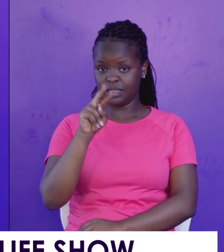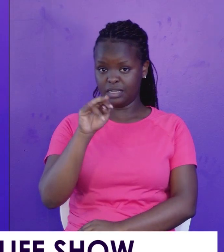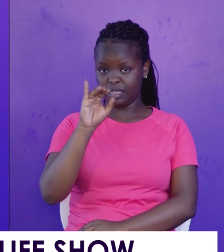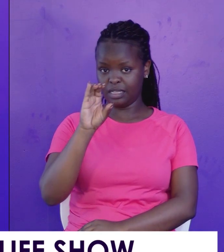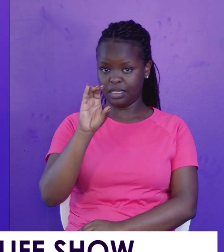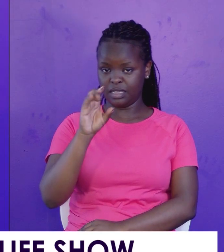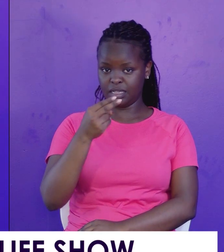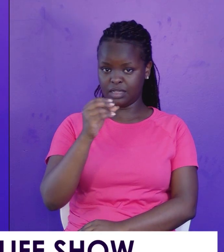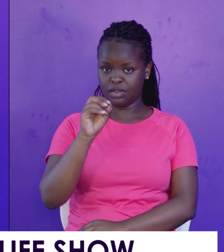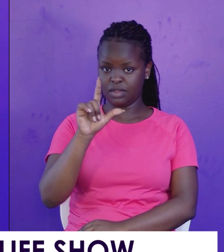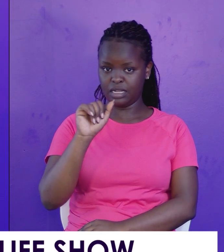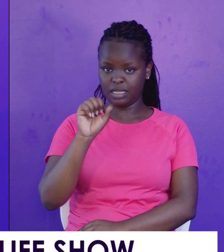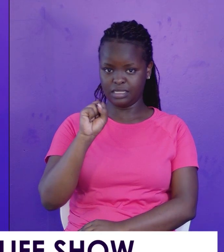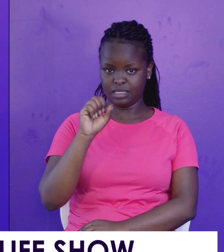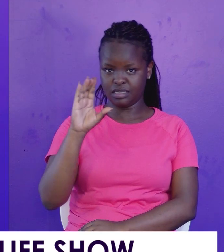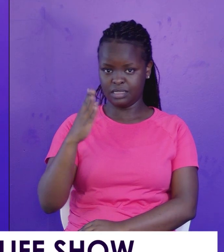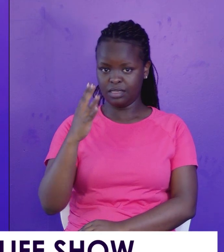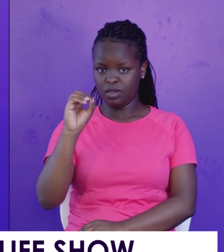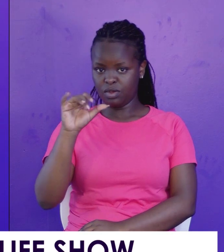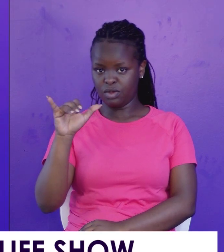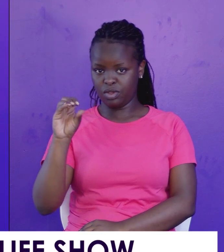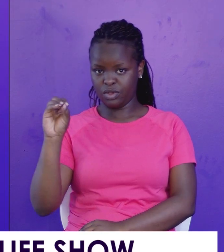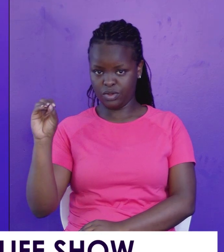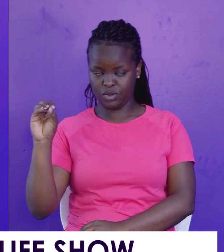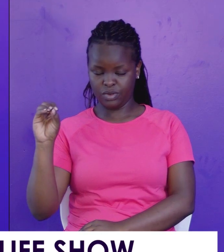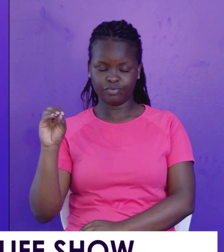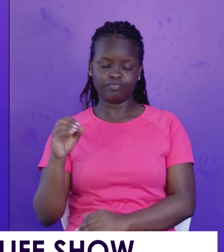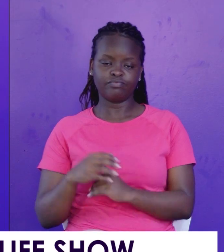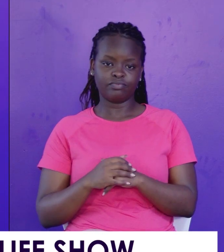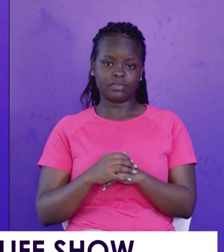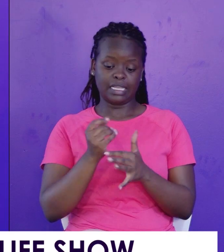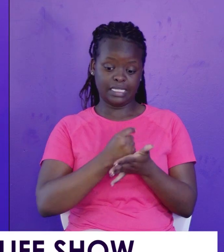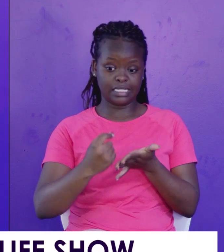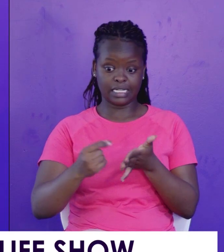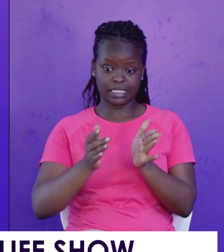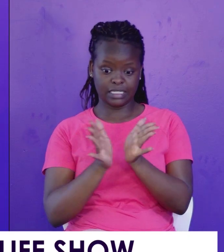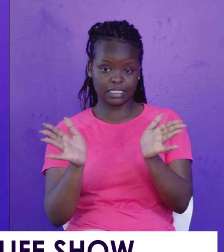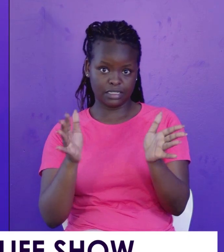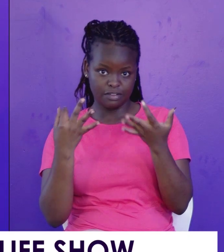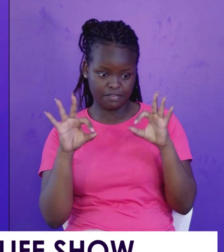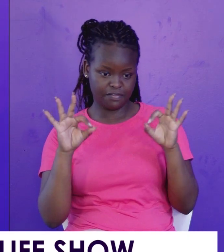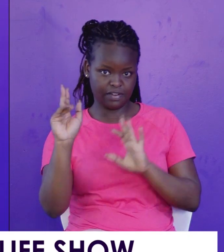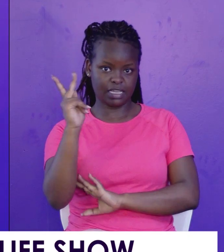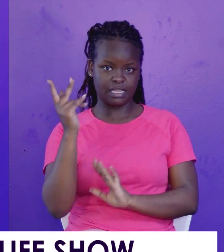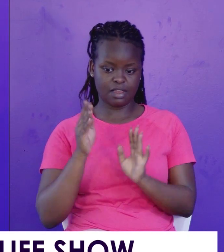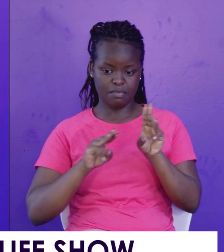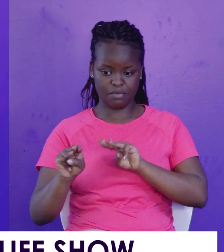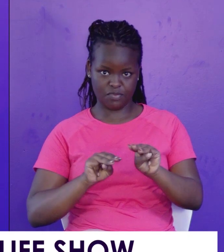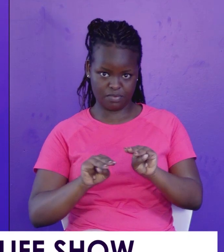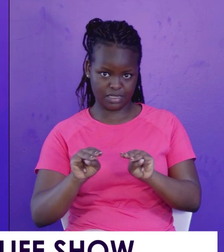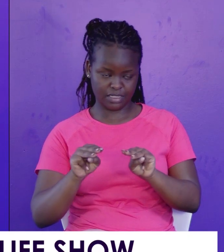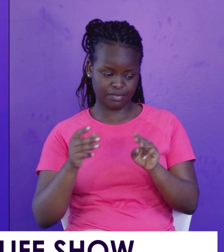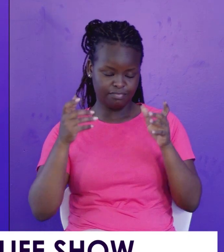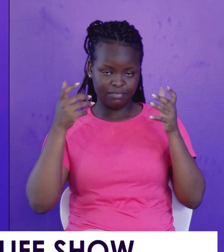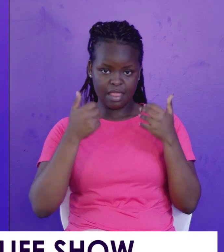Oyo. He is the Secretary General, Free Kenya Movement, and in this case, he wears